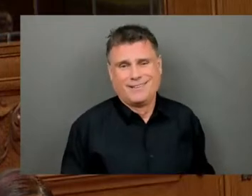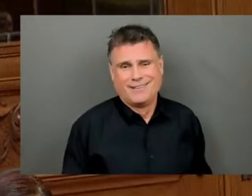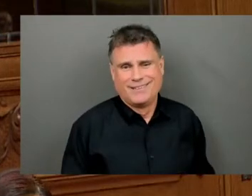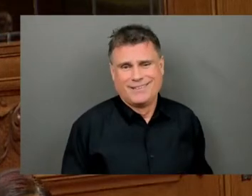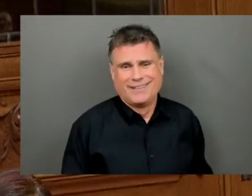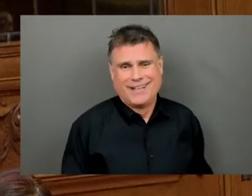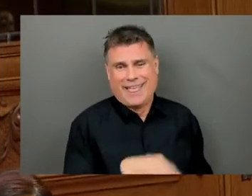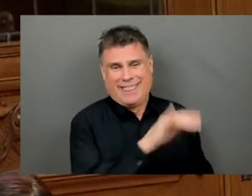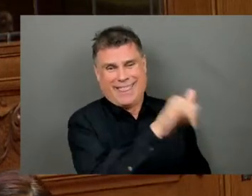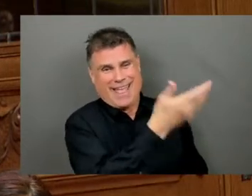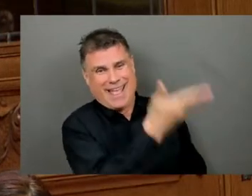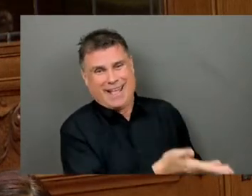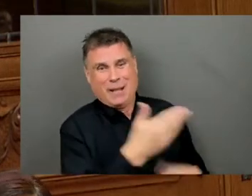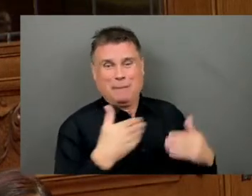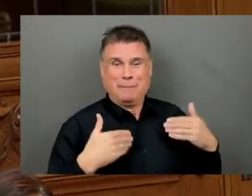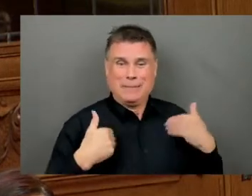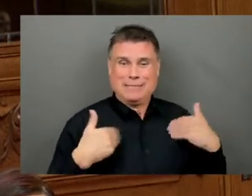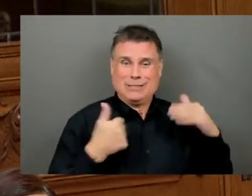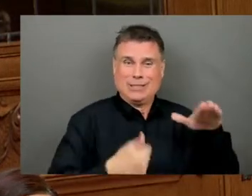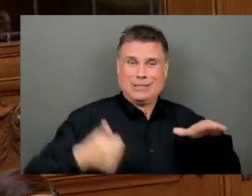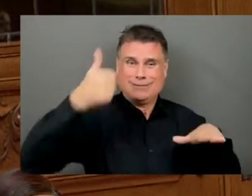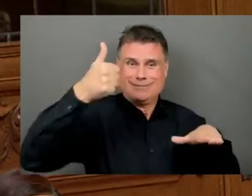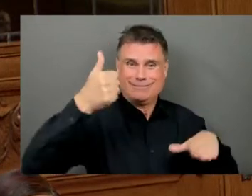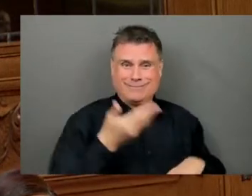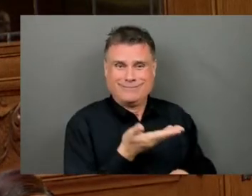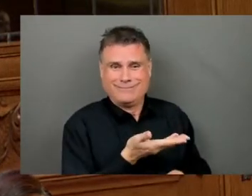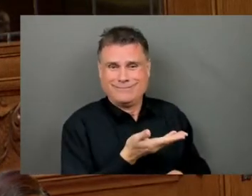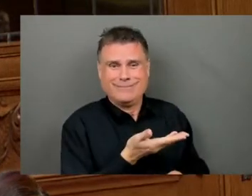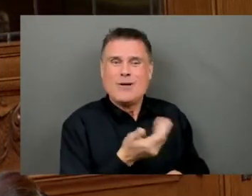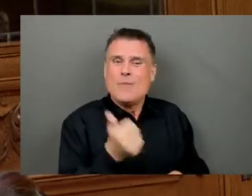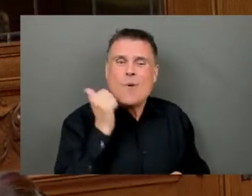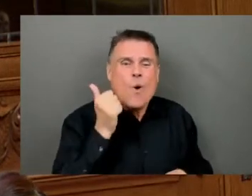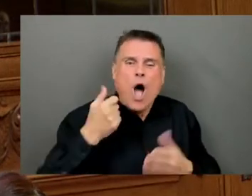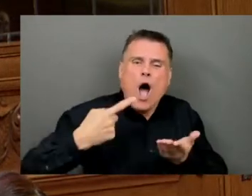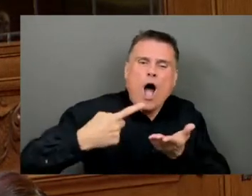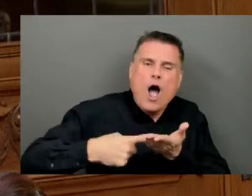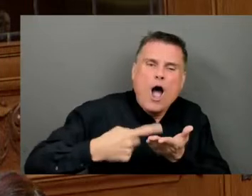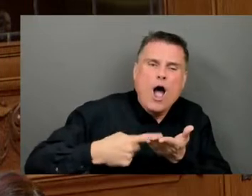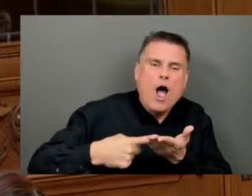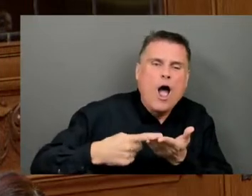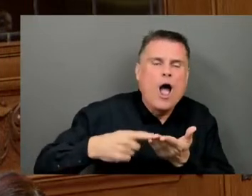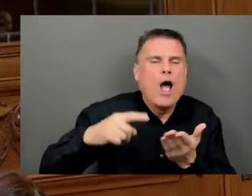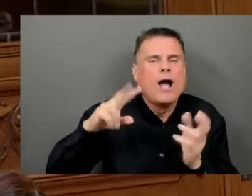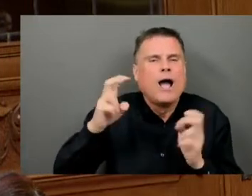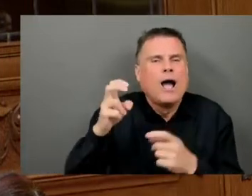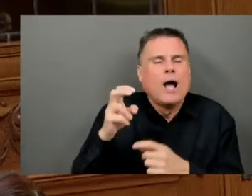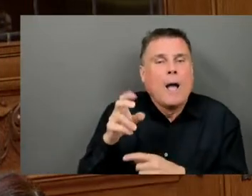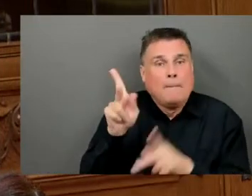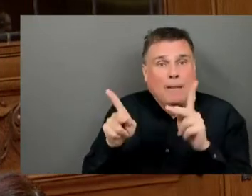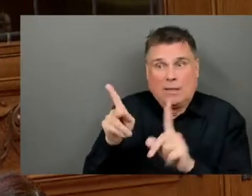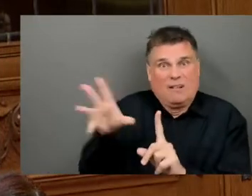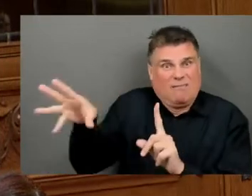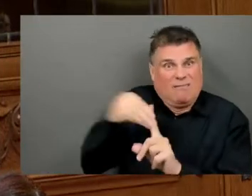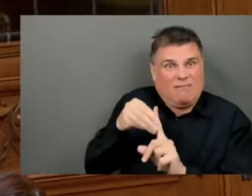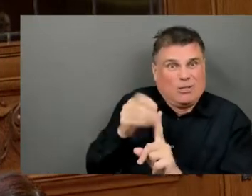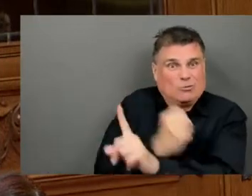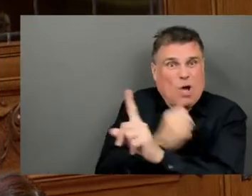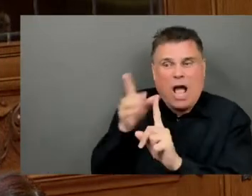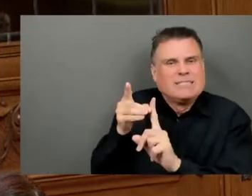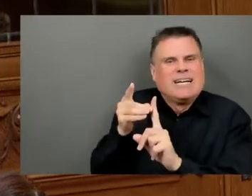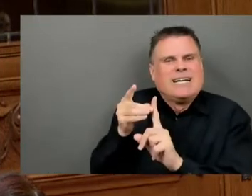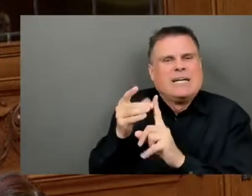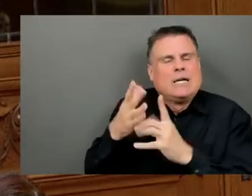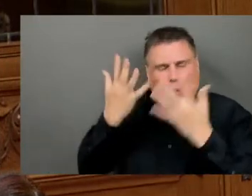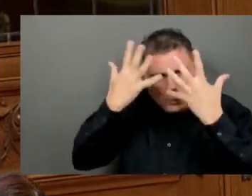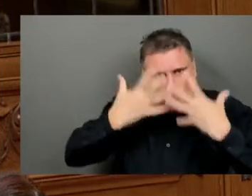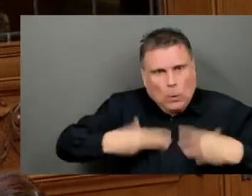detox and actually getting people to sobriety. Mr. Speaker, yesterday we learned that this premier's pro-drug use policies are